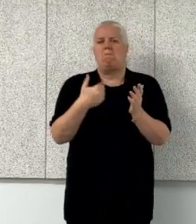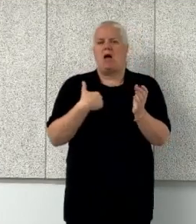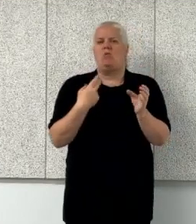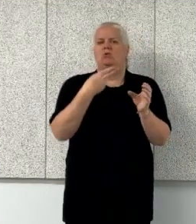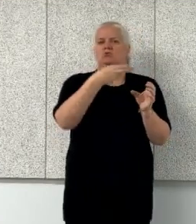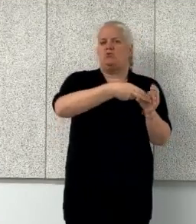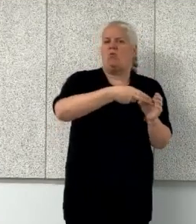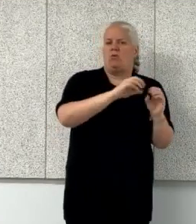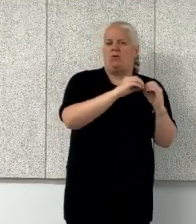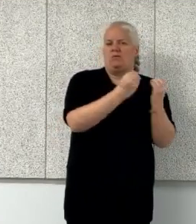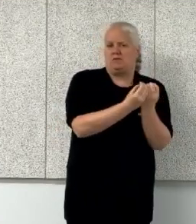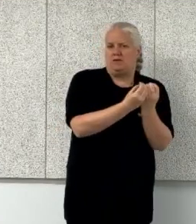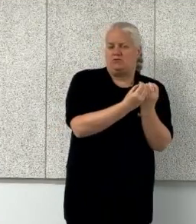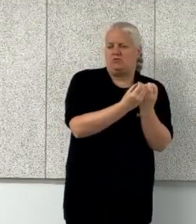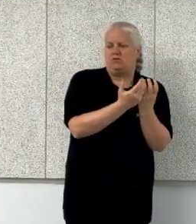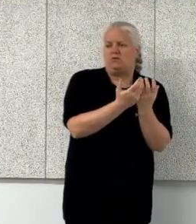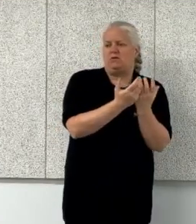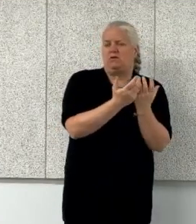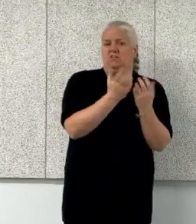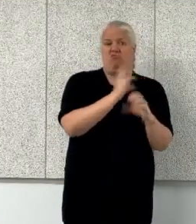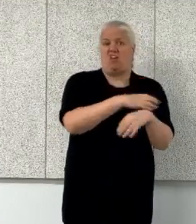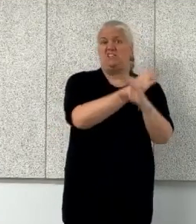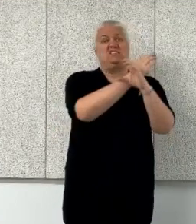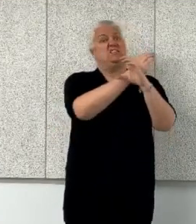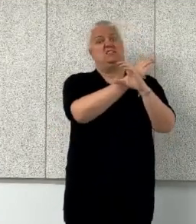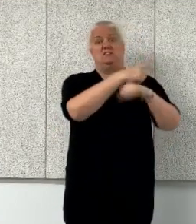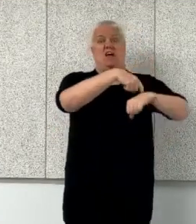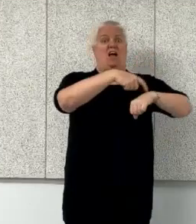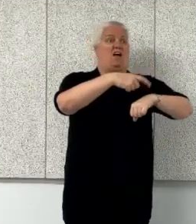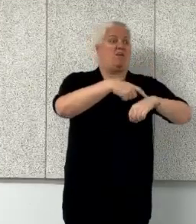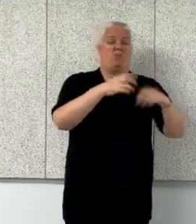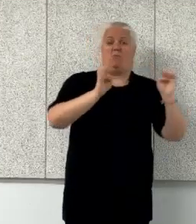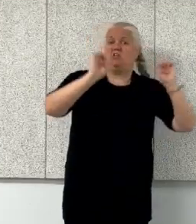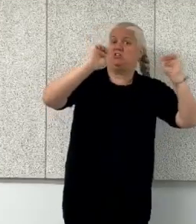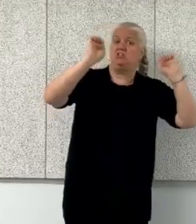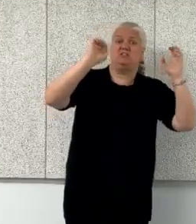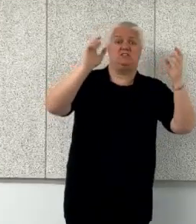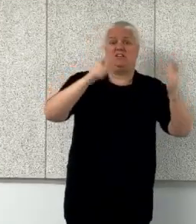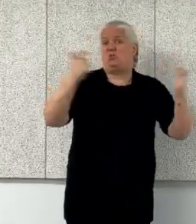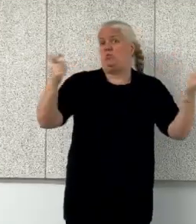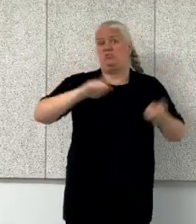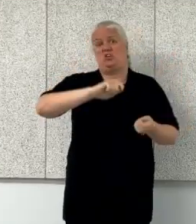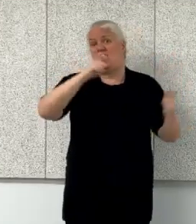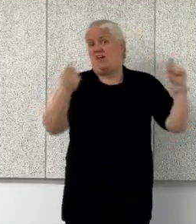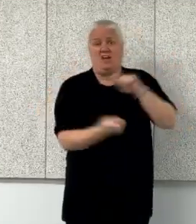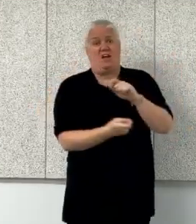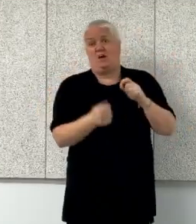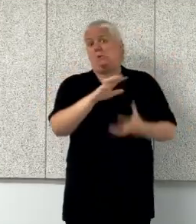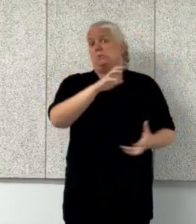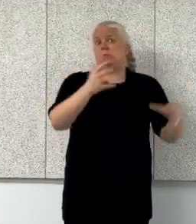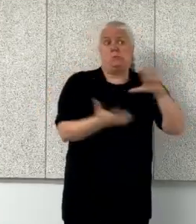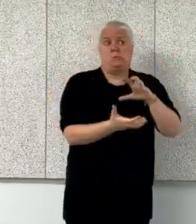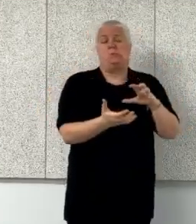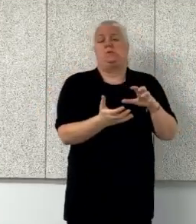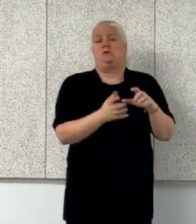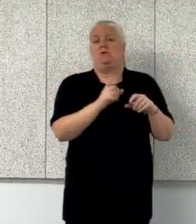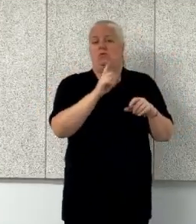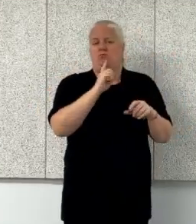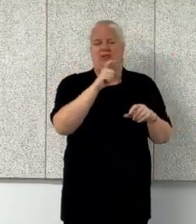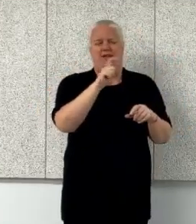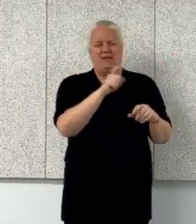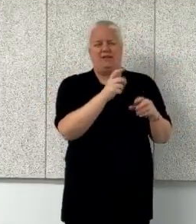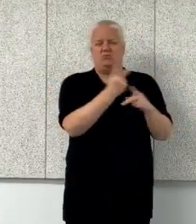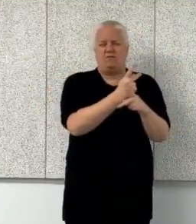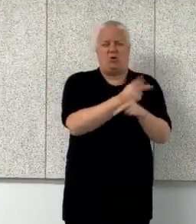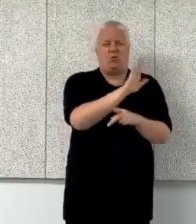of either crisis or, you know, some other kind of major change. We're really knitting together that narrative